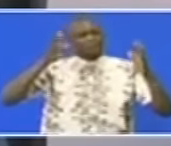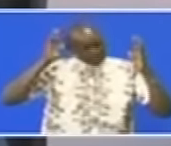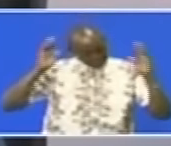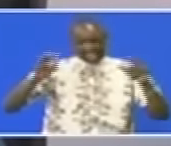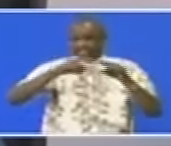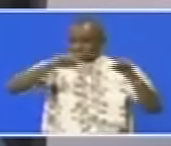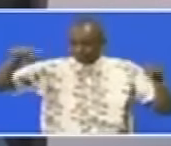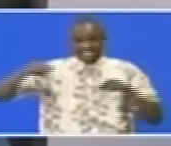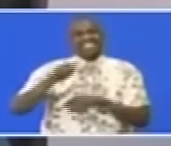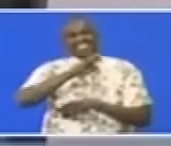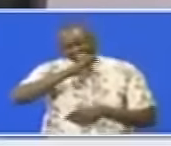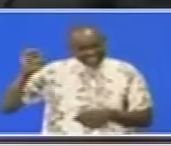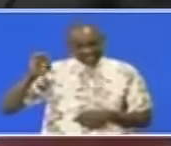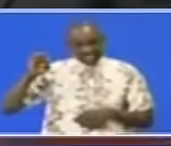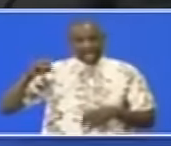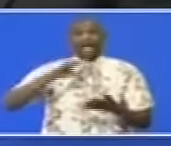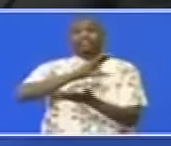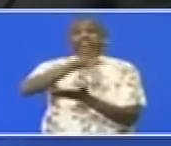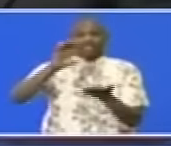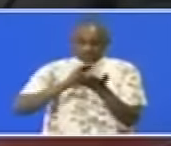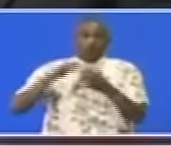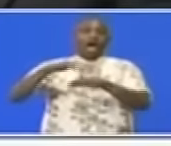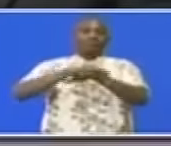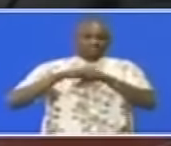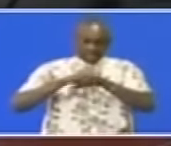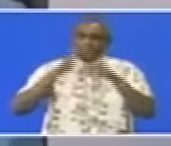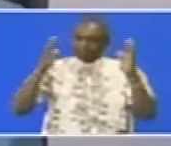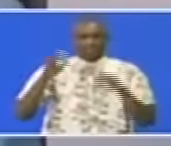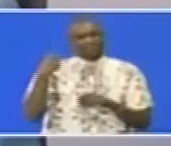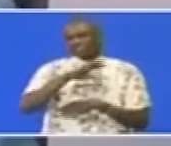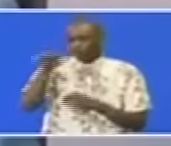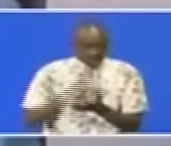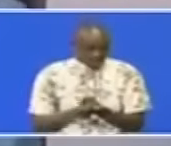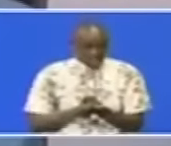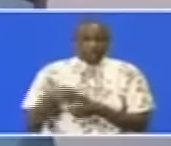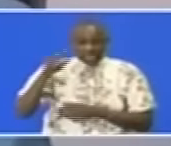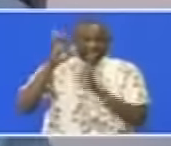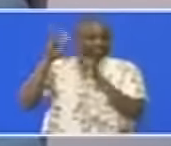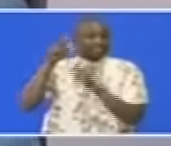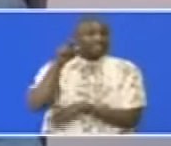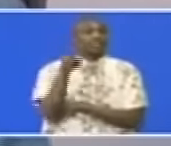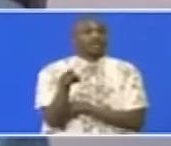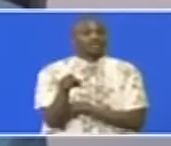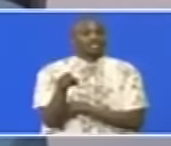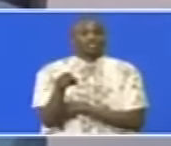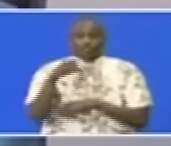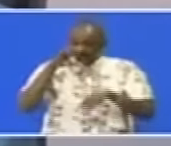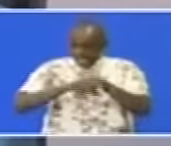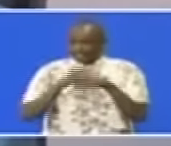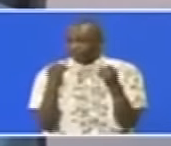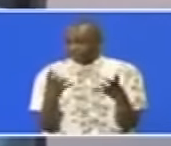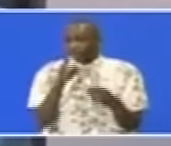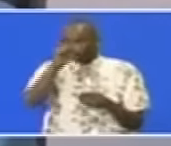plant in East and Central Africa. We are expected to generate more